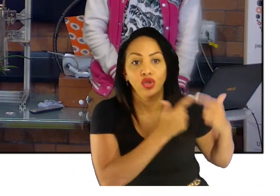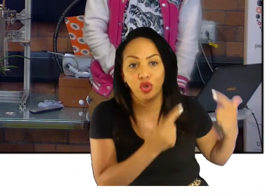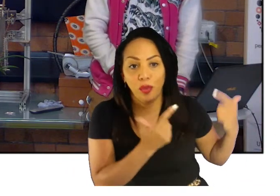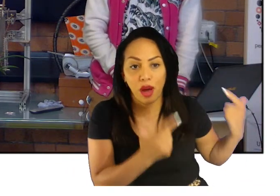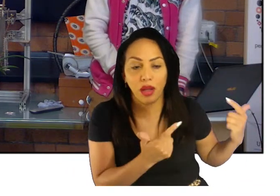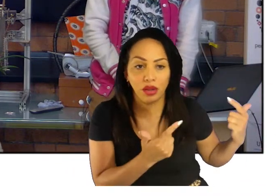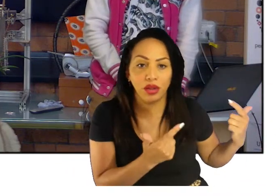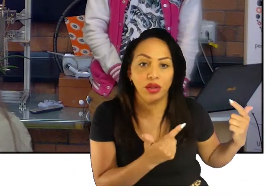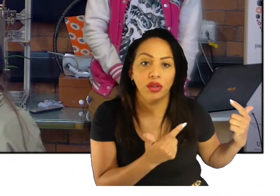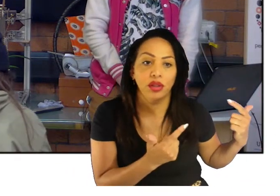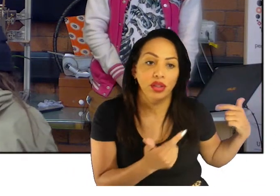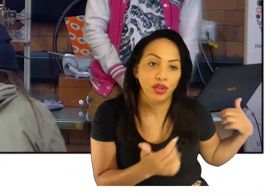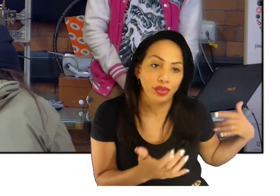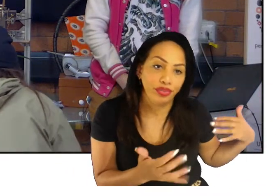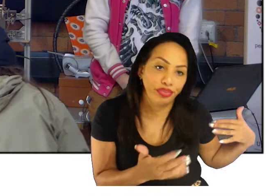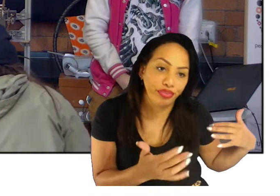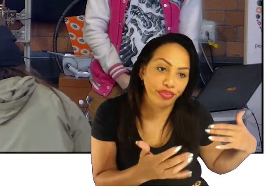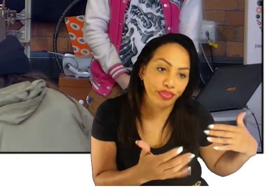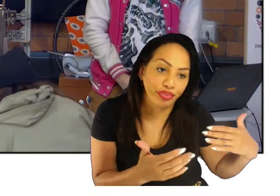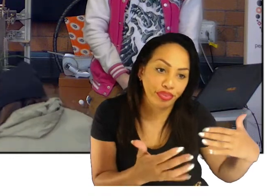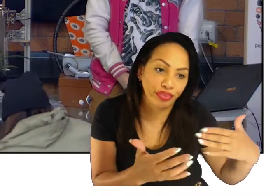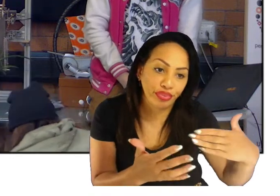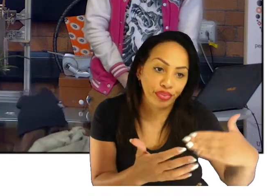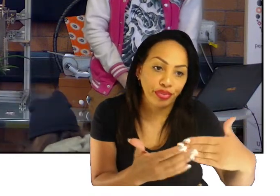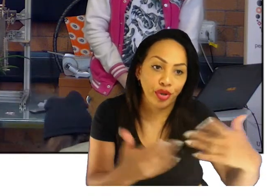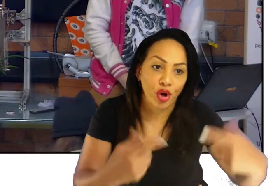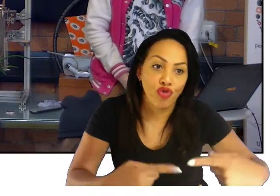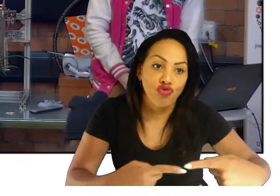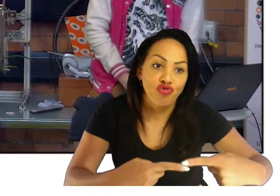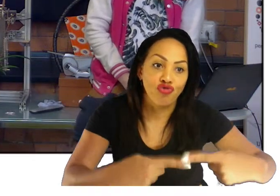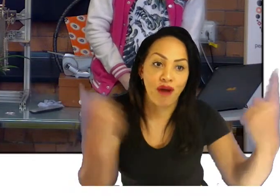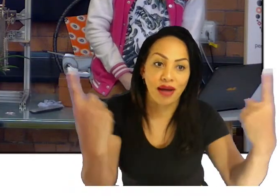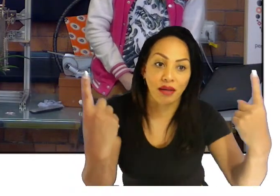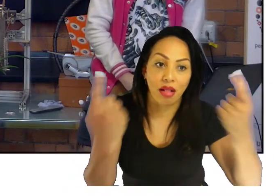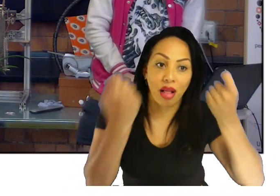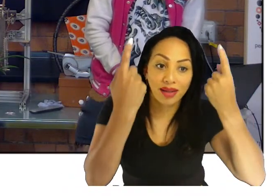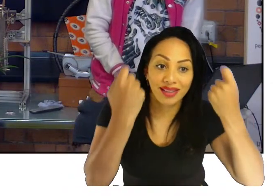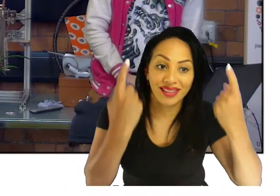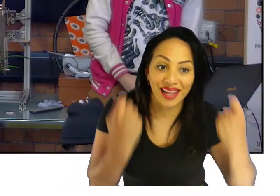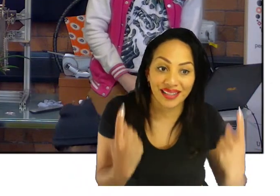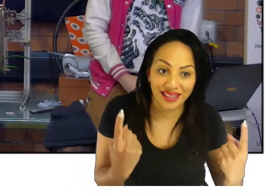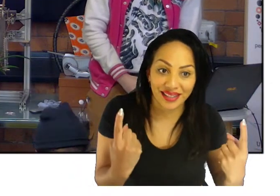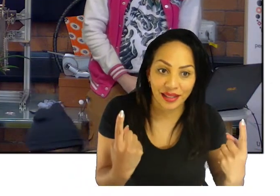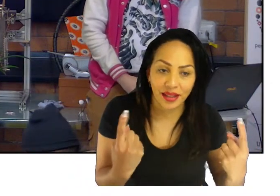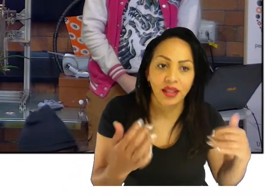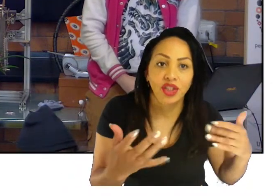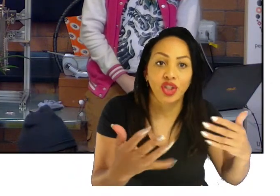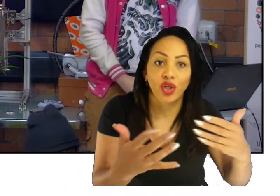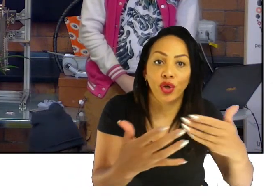radical understanding, through to the full overthrow of capitalism. And it's like, do you think that